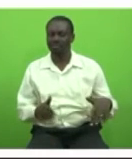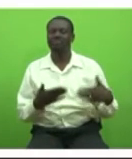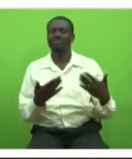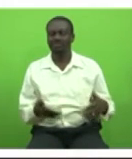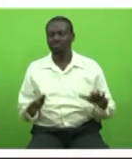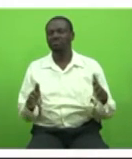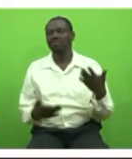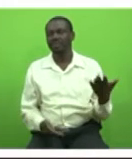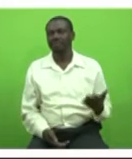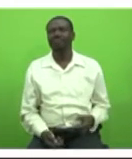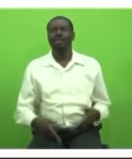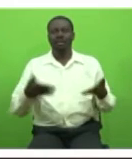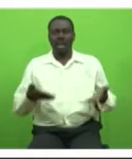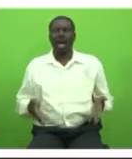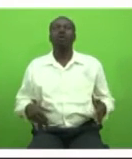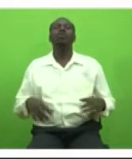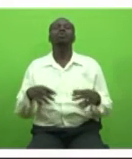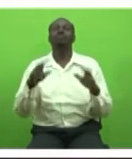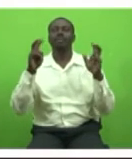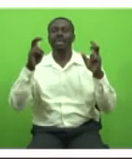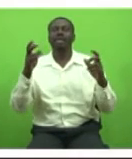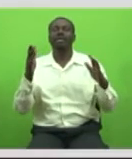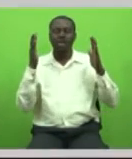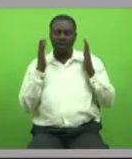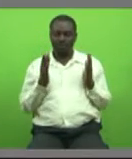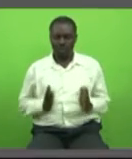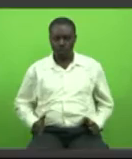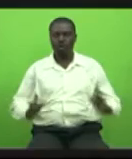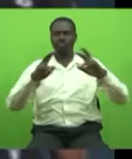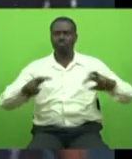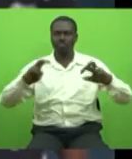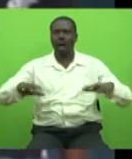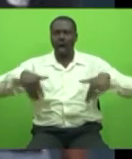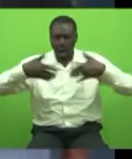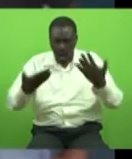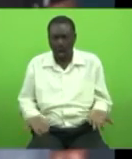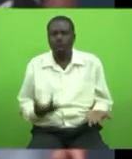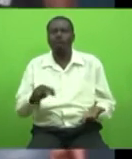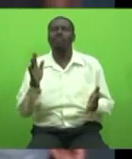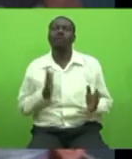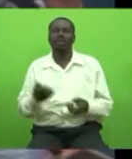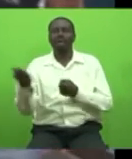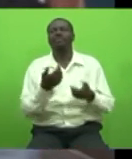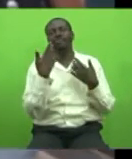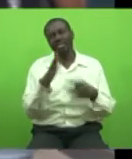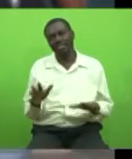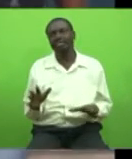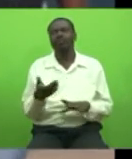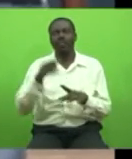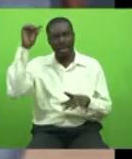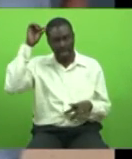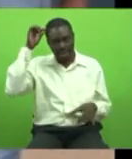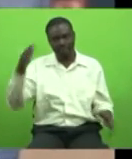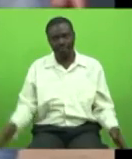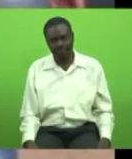Physical examination of the survivor, head to toe. A systematic top-to-toe physical examination